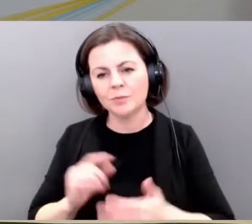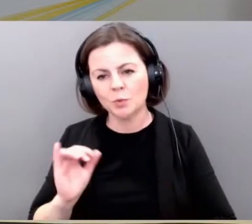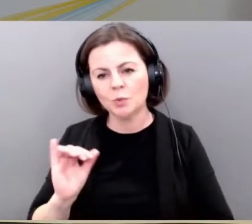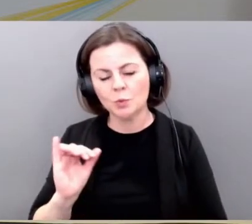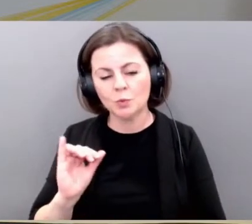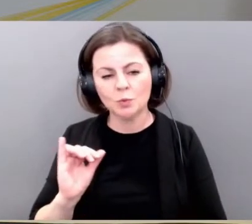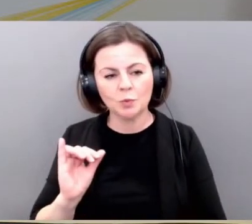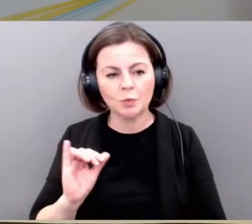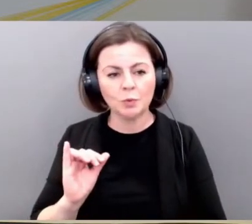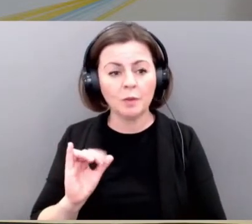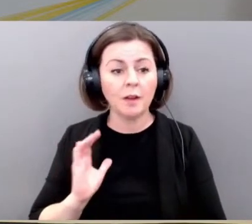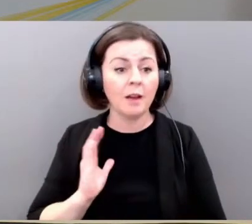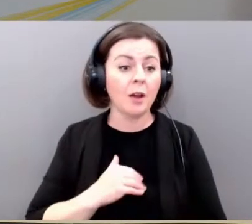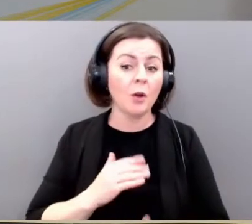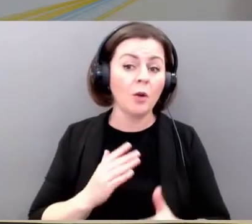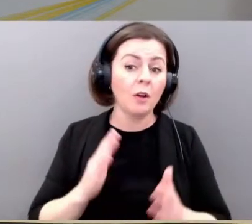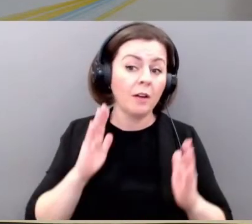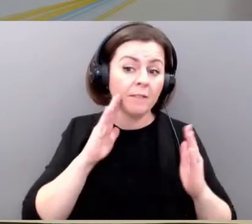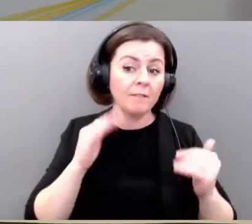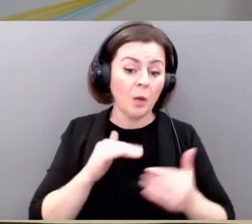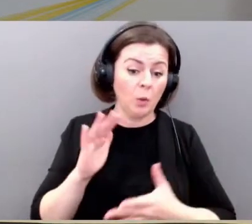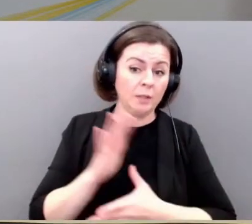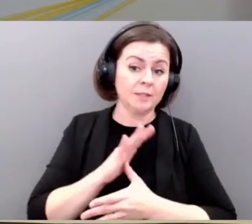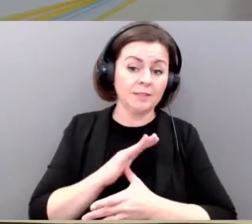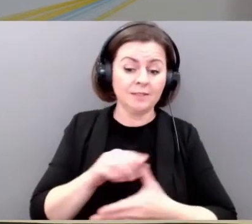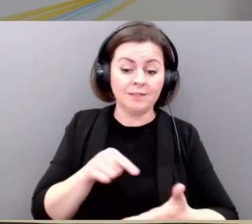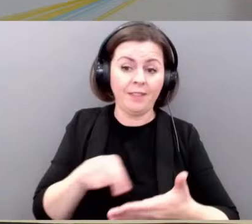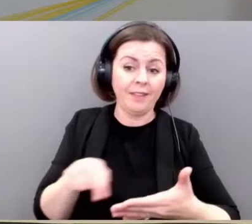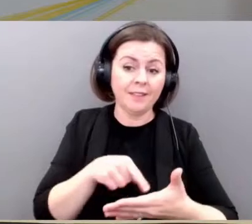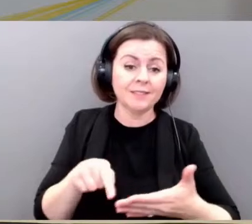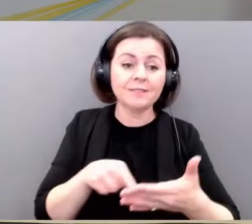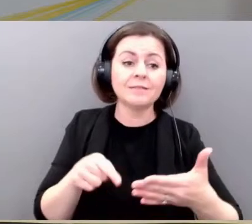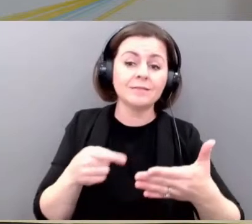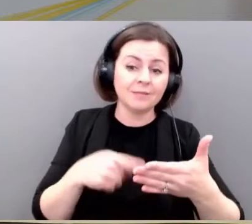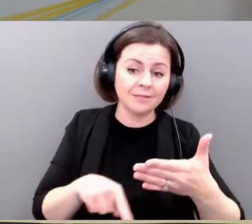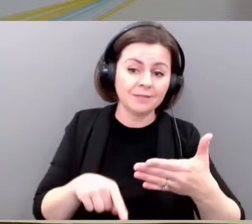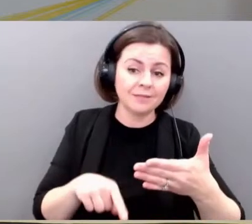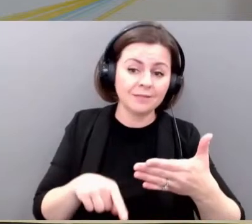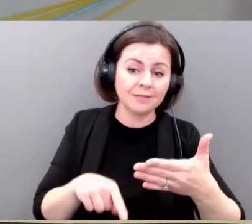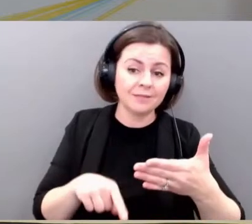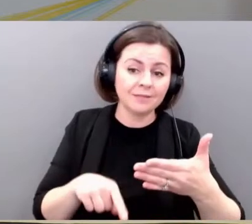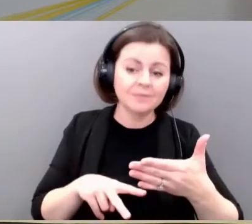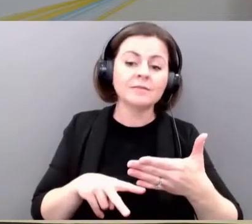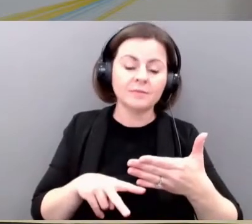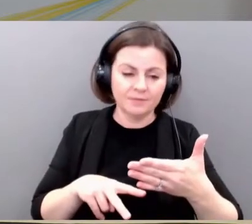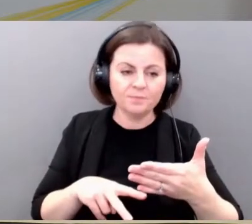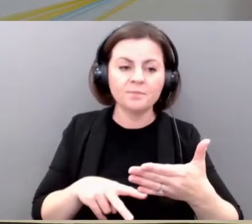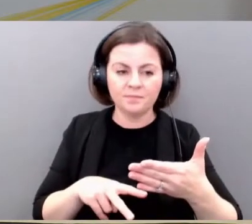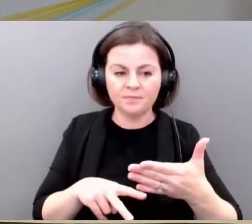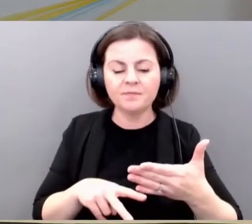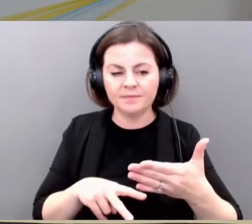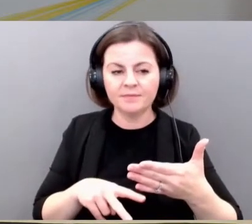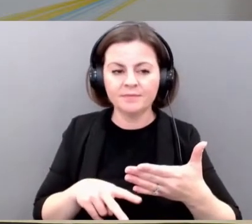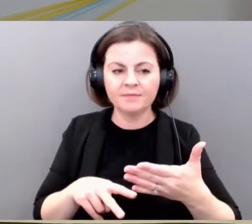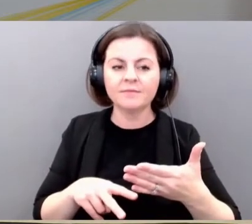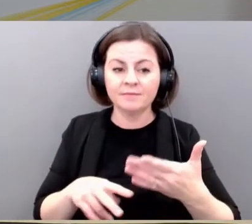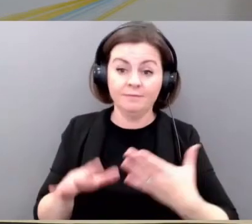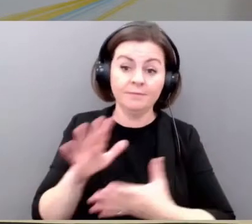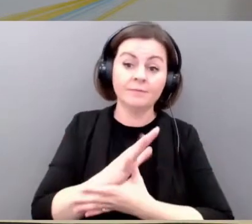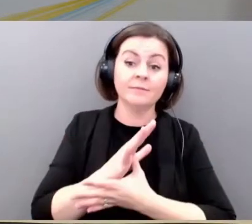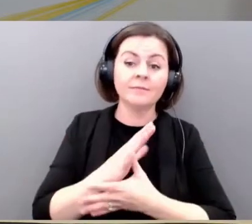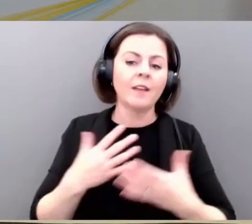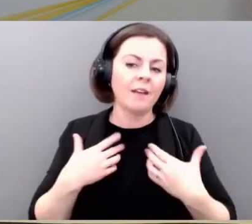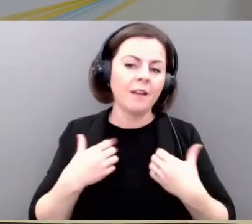this, certainly for this week and the next couple of weeks, is to get our healthcare workers